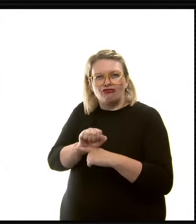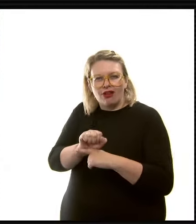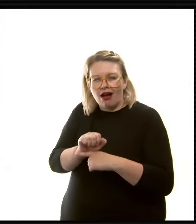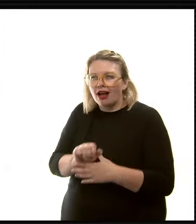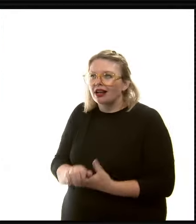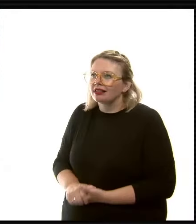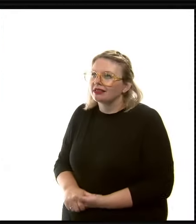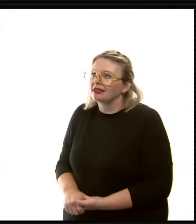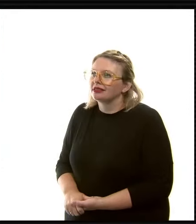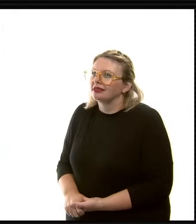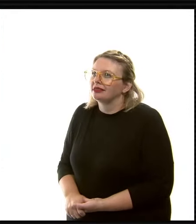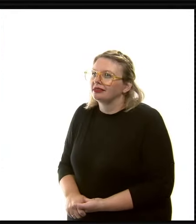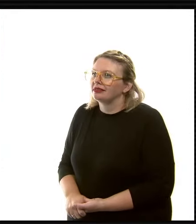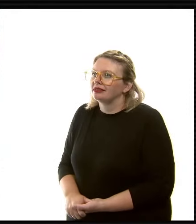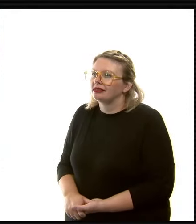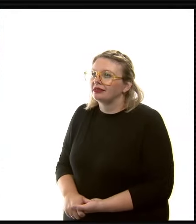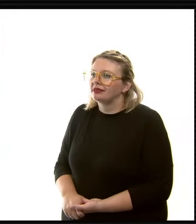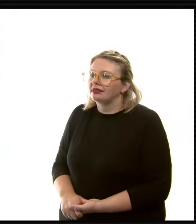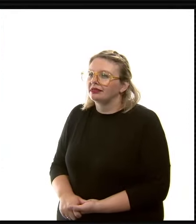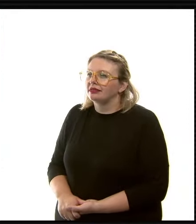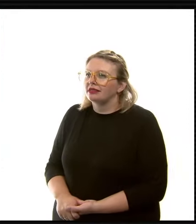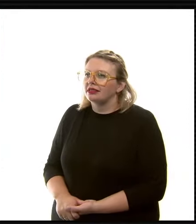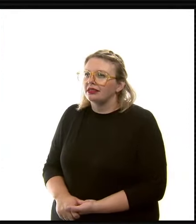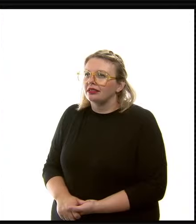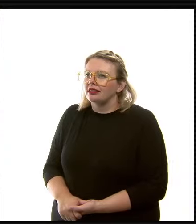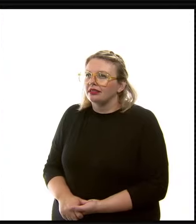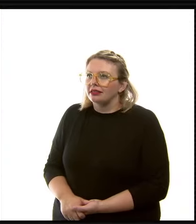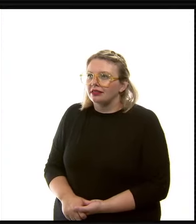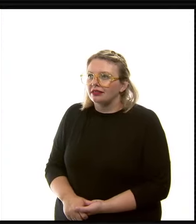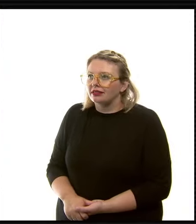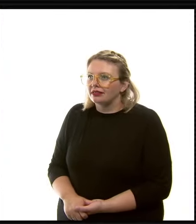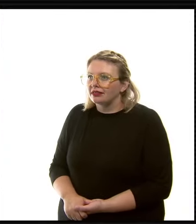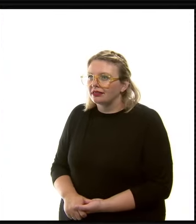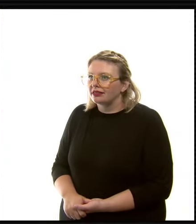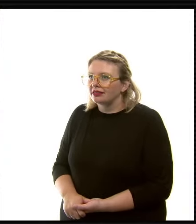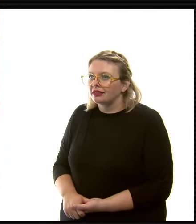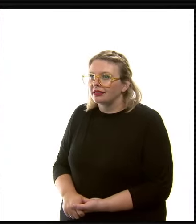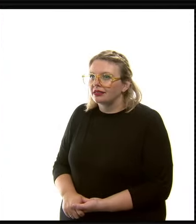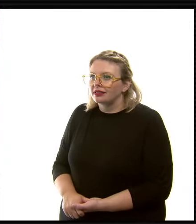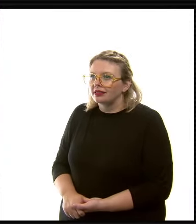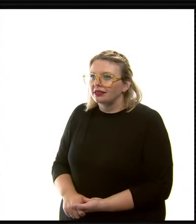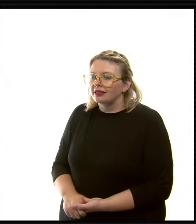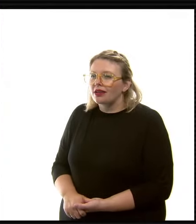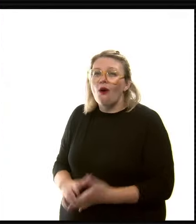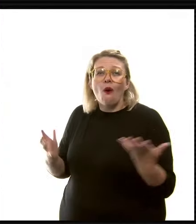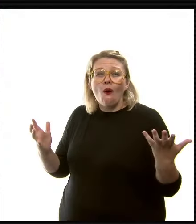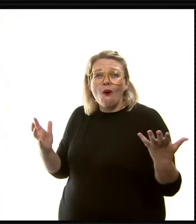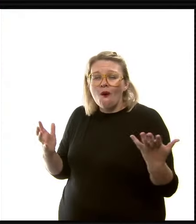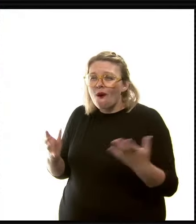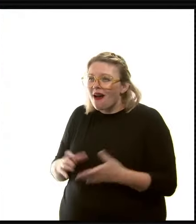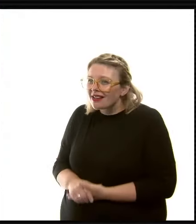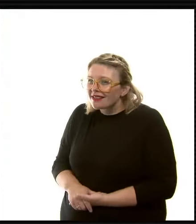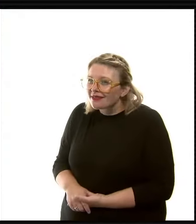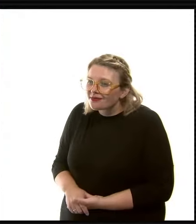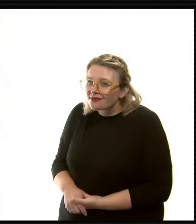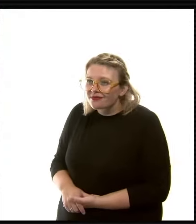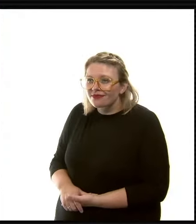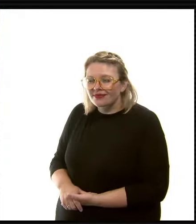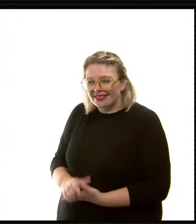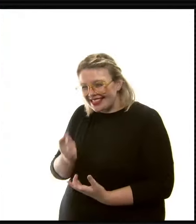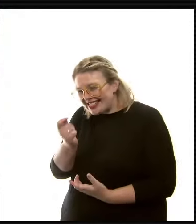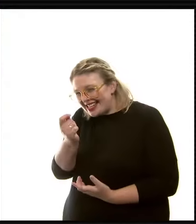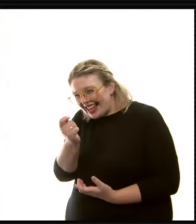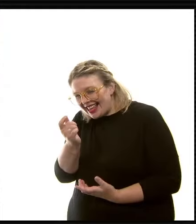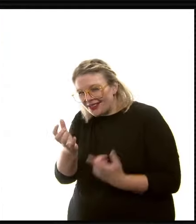beat the ducks, join the ducks. He joined the ducks. Very true. Here we go. Vic, you're up next. Whoa! All right, very close. Very